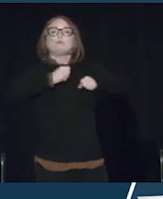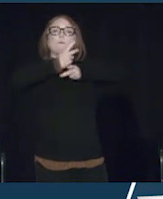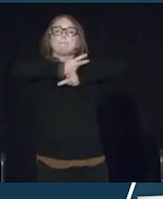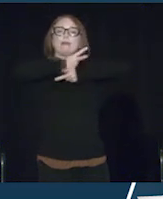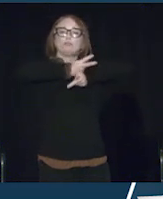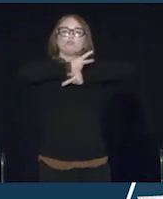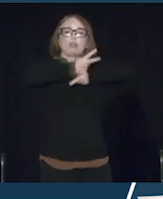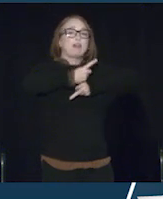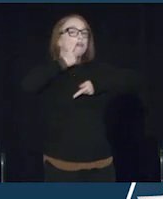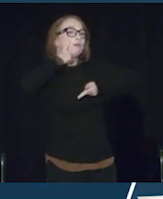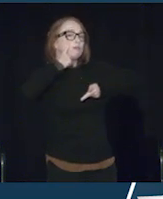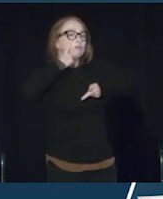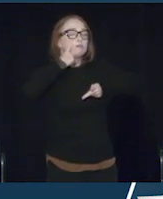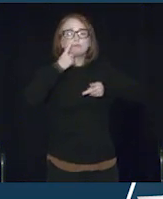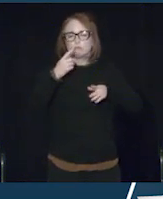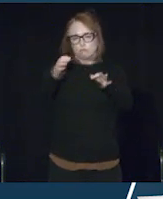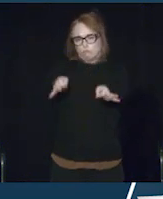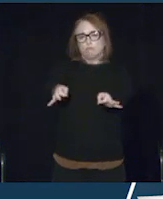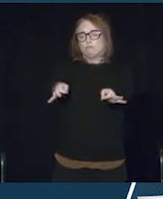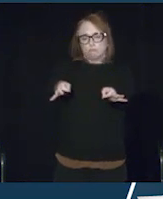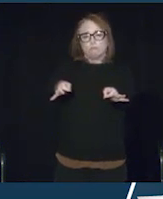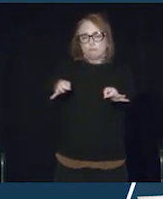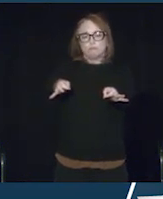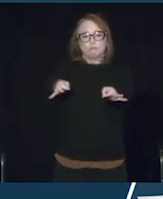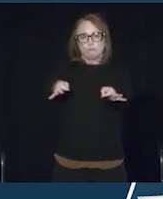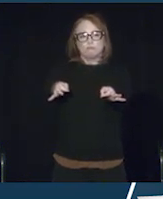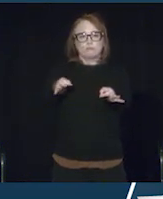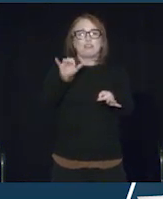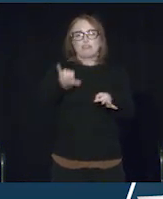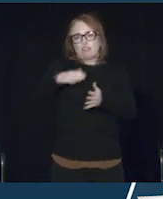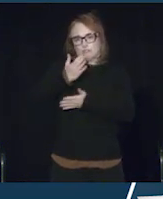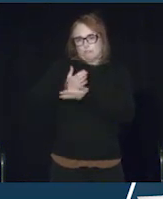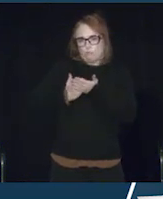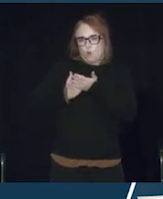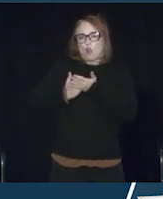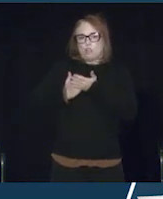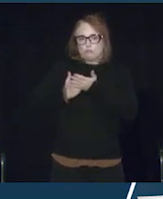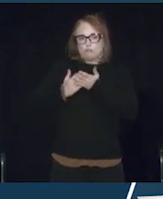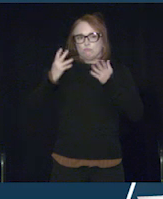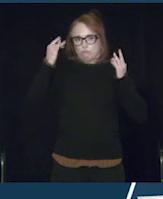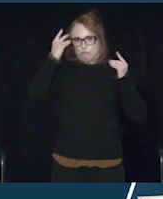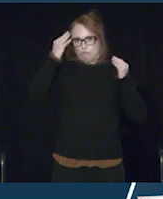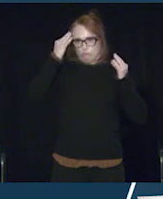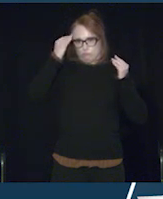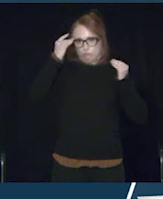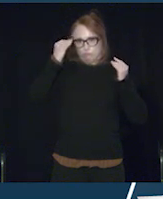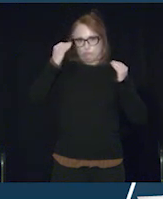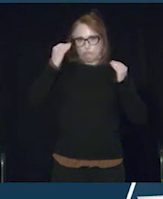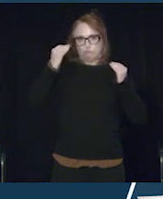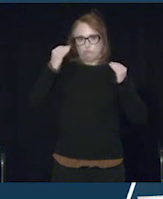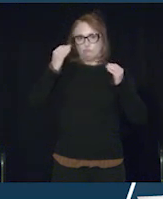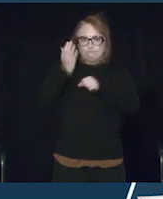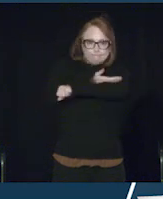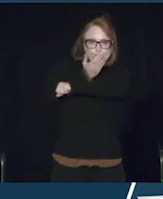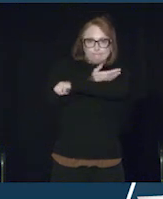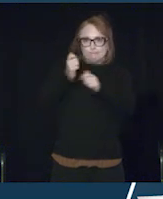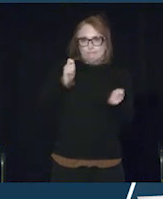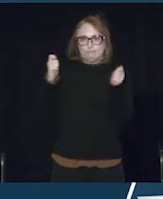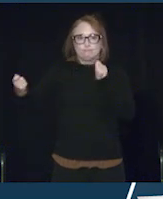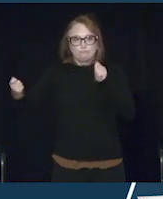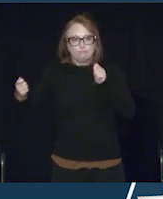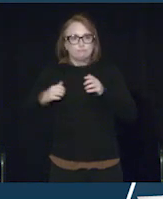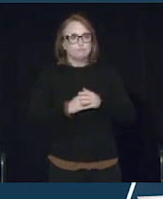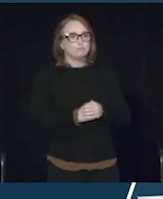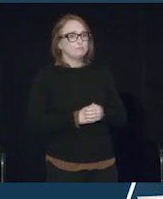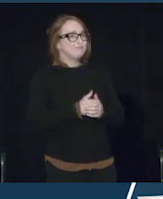Absolutely, absolutely, and that is part of what is being considered to put in the overhaul in our website.